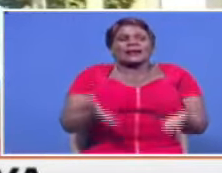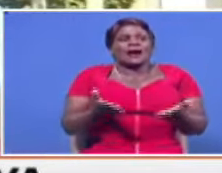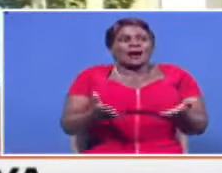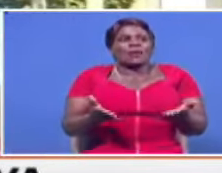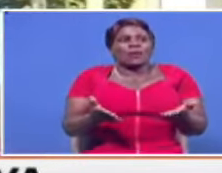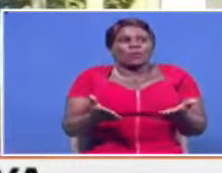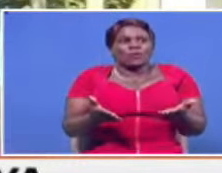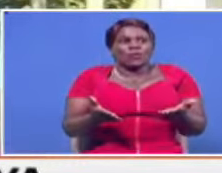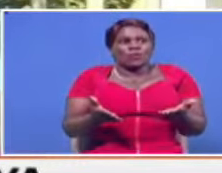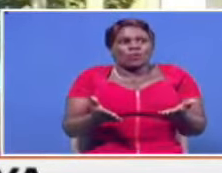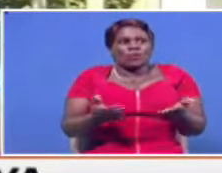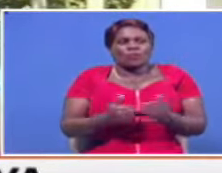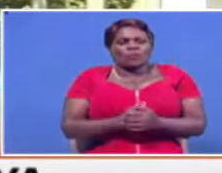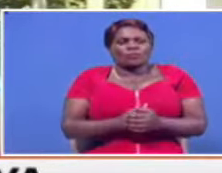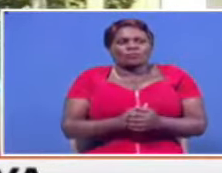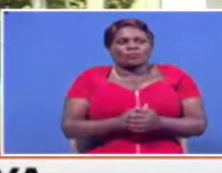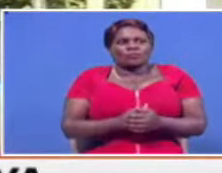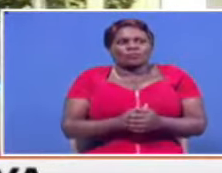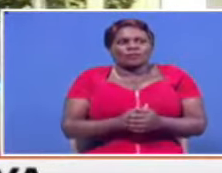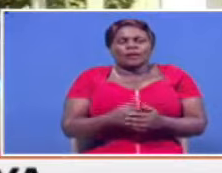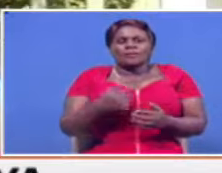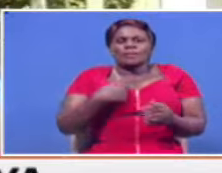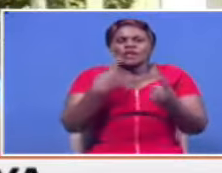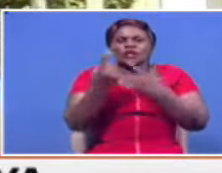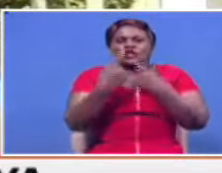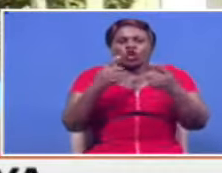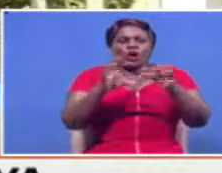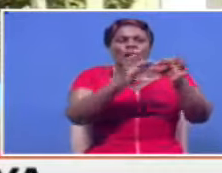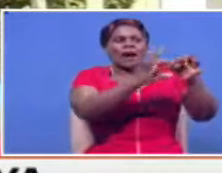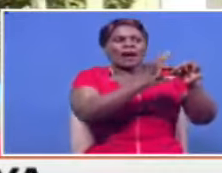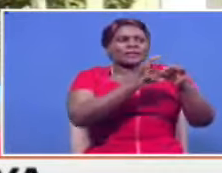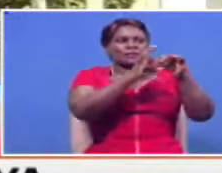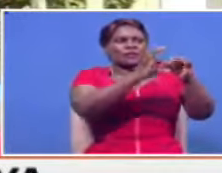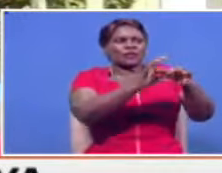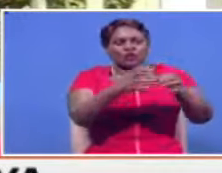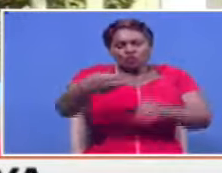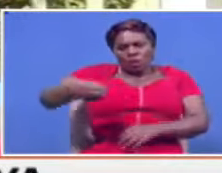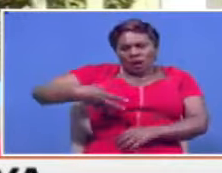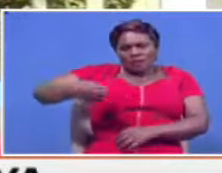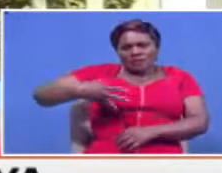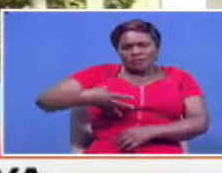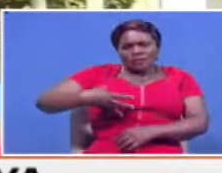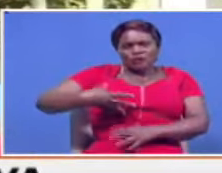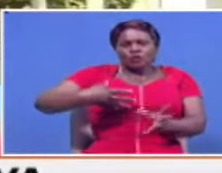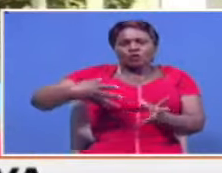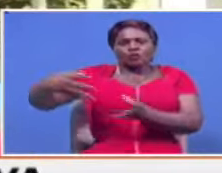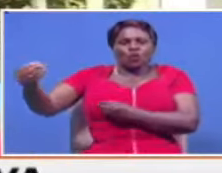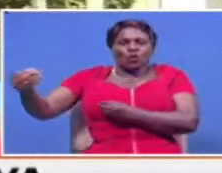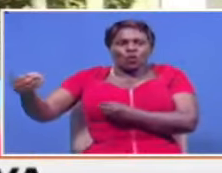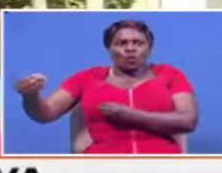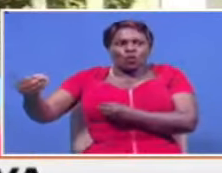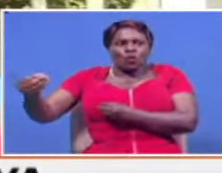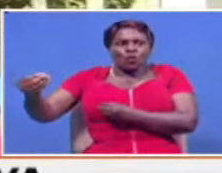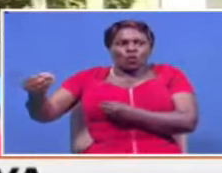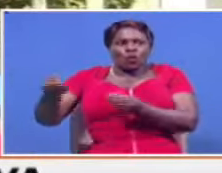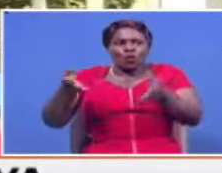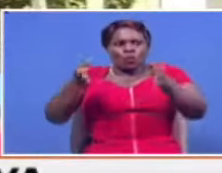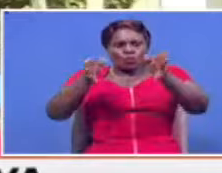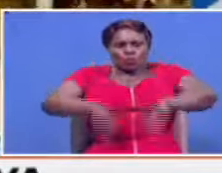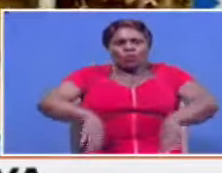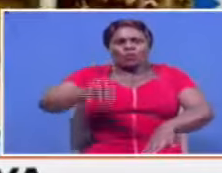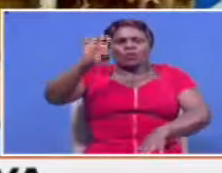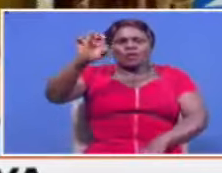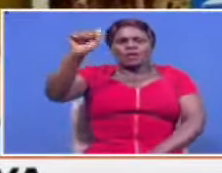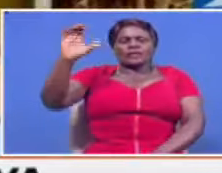Bishop Oginde. I shall be talking to Azimio to instruct me to move to disband the